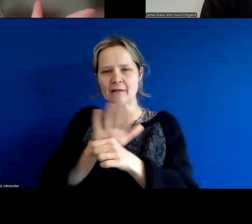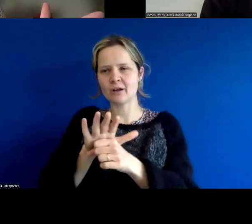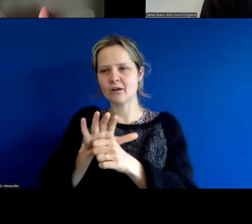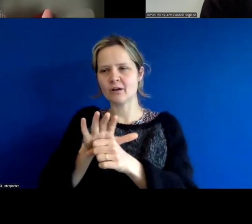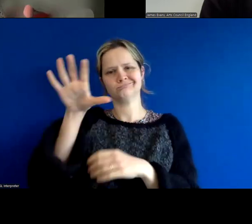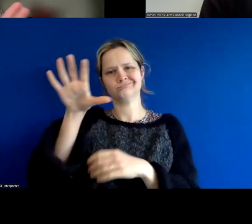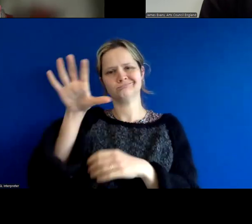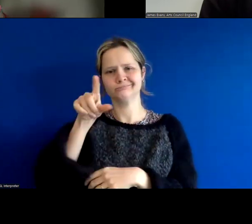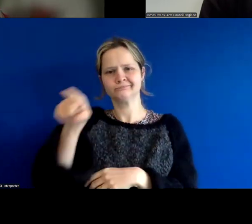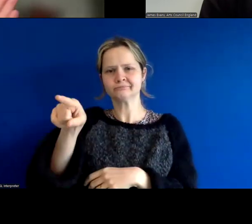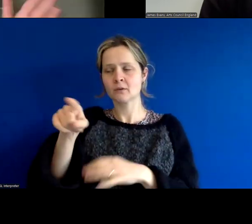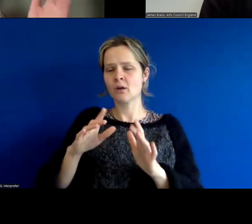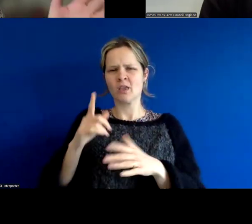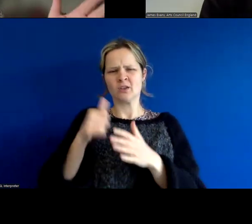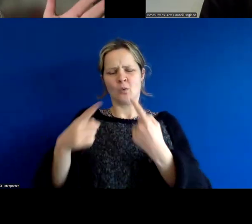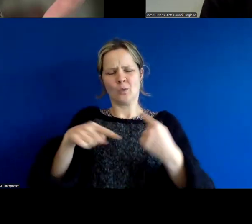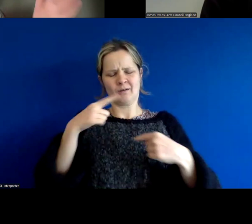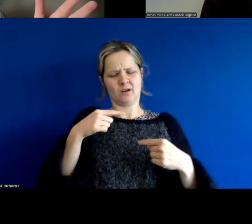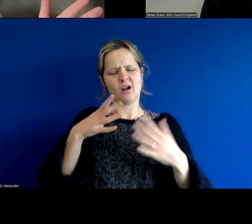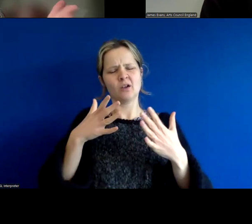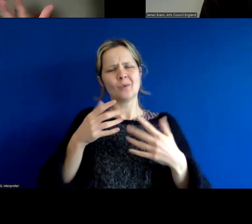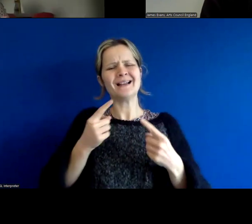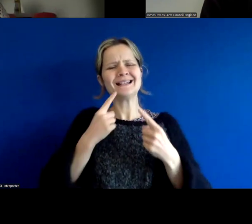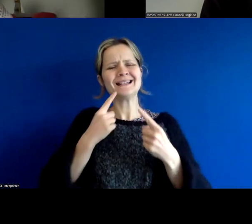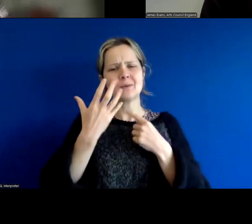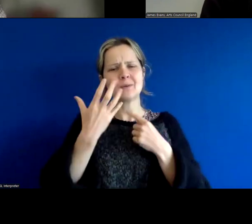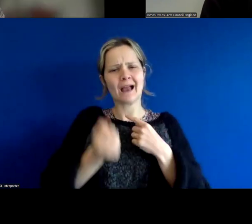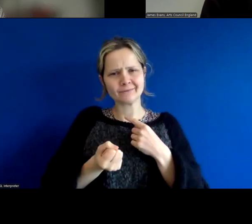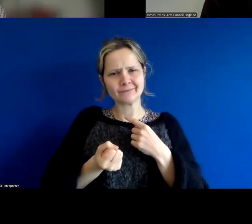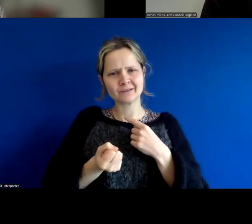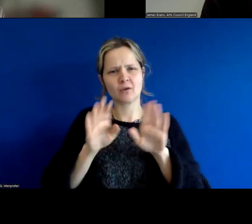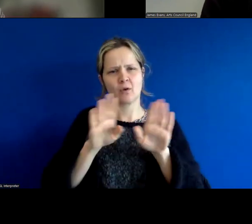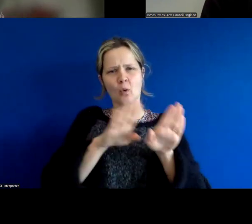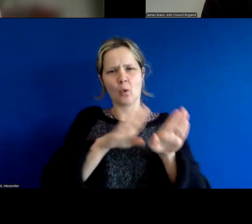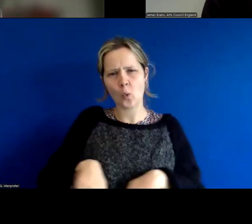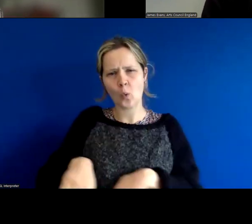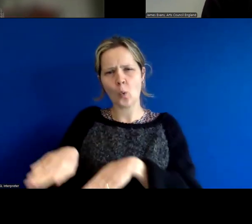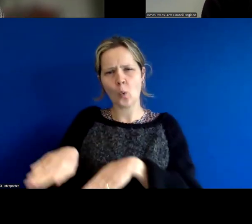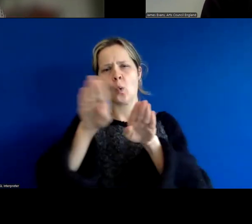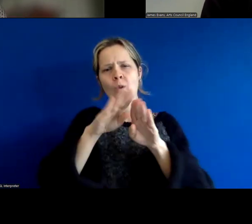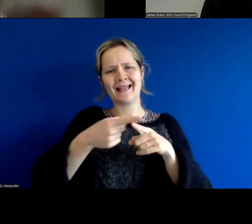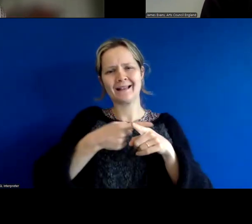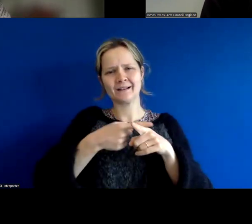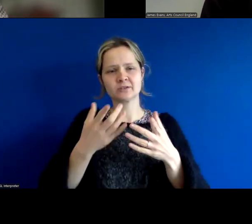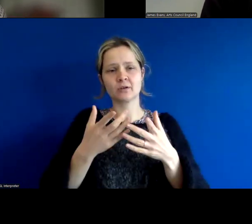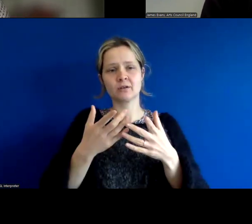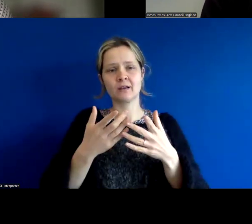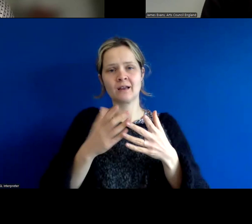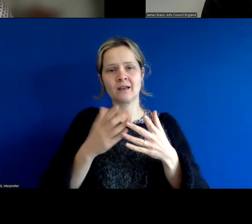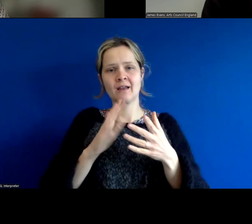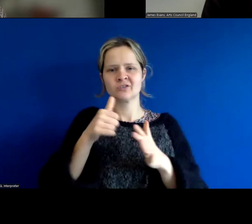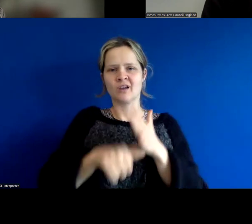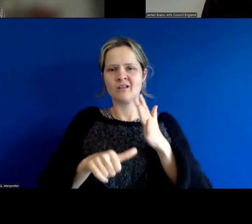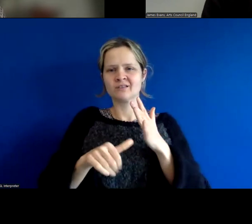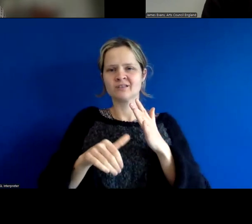what data do we have that's robust, that covers all of England? So it meant everyone started off on kind of a level